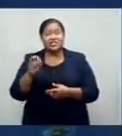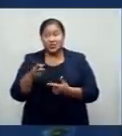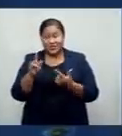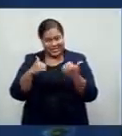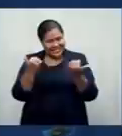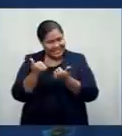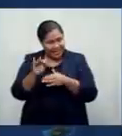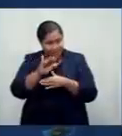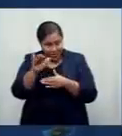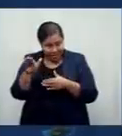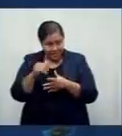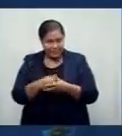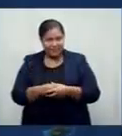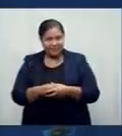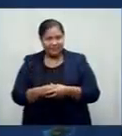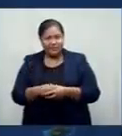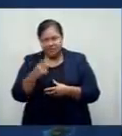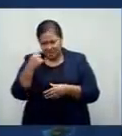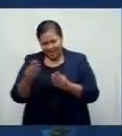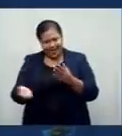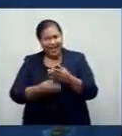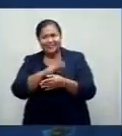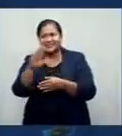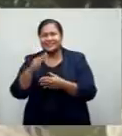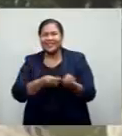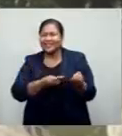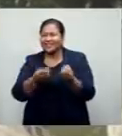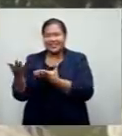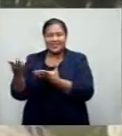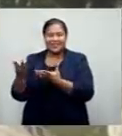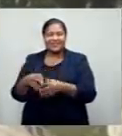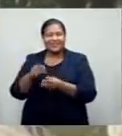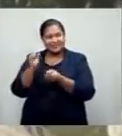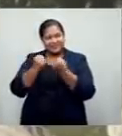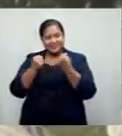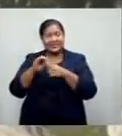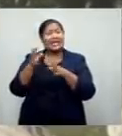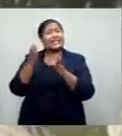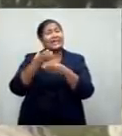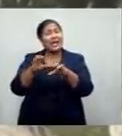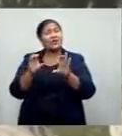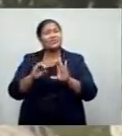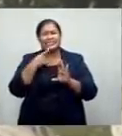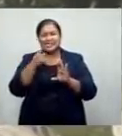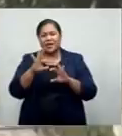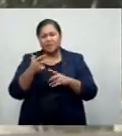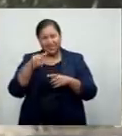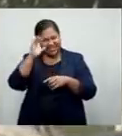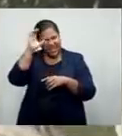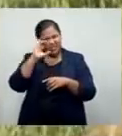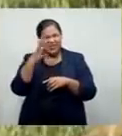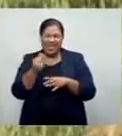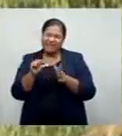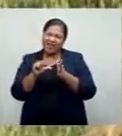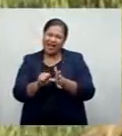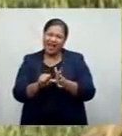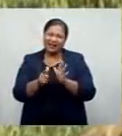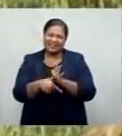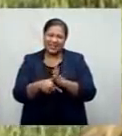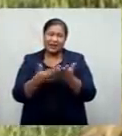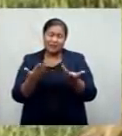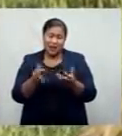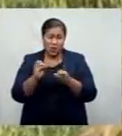to cut and deliver the cane. The council adds, with the country going through a difficult time, Now